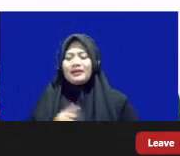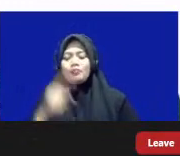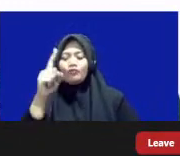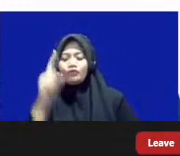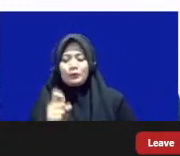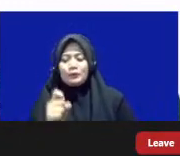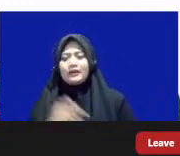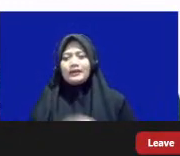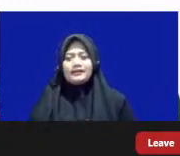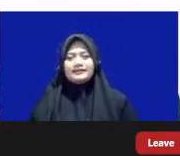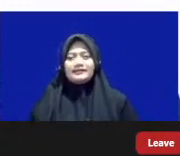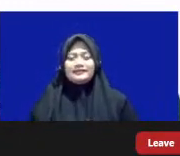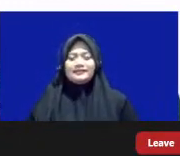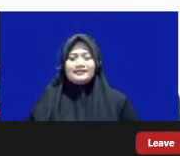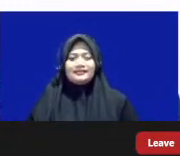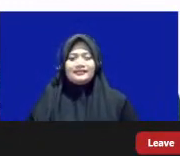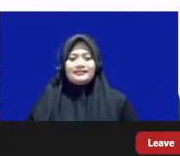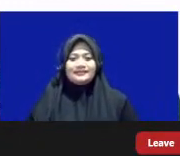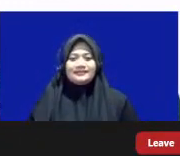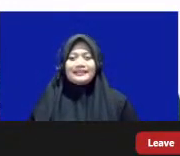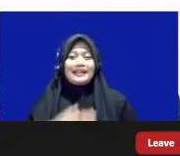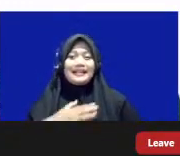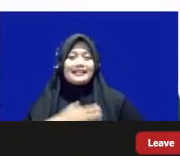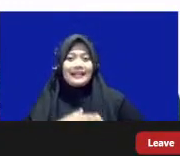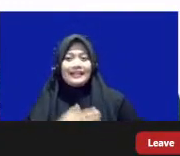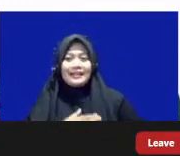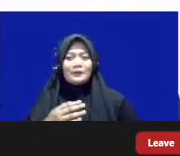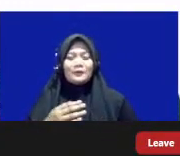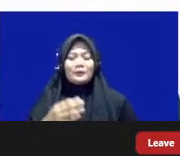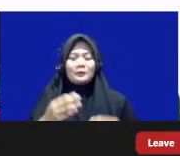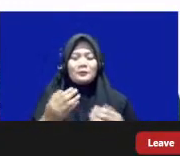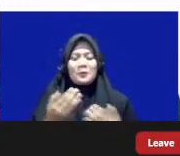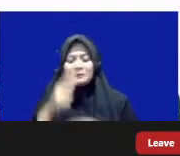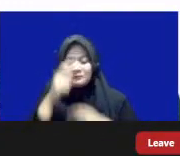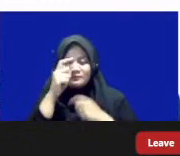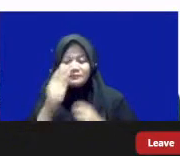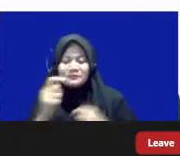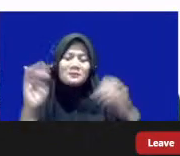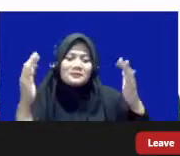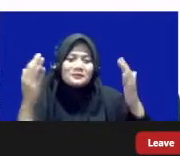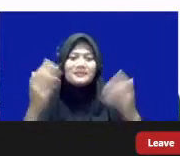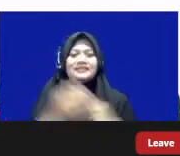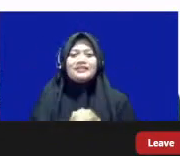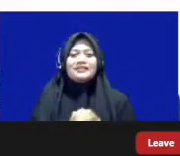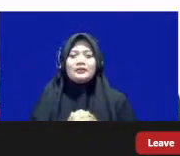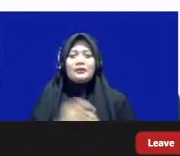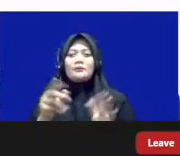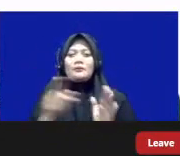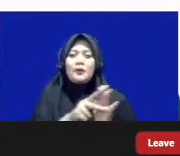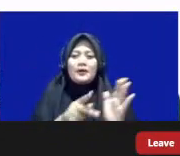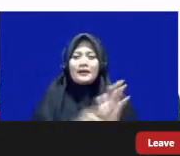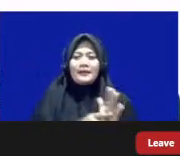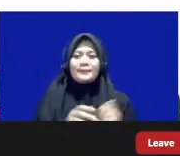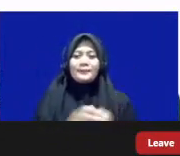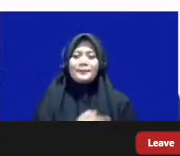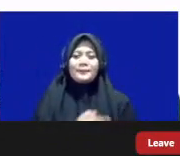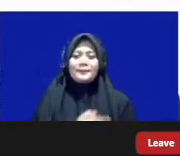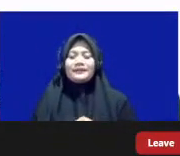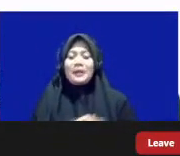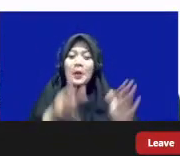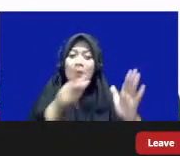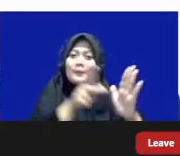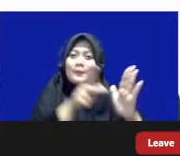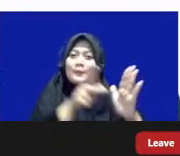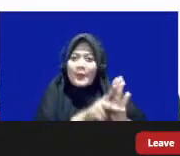commend that very much. And it's really interesting that the program itself is initially was led by the civil society, but it's